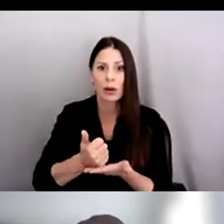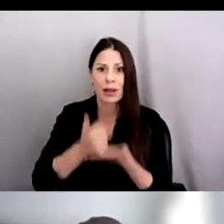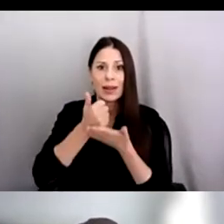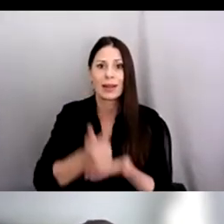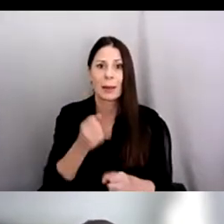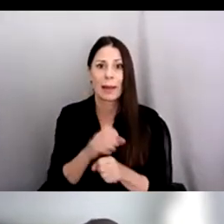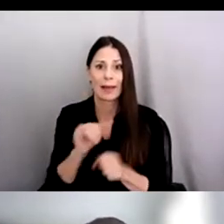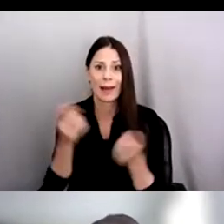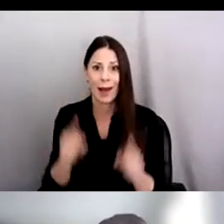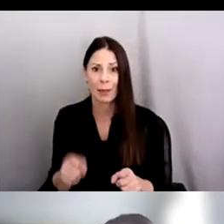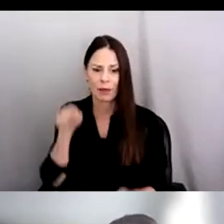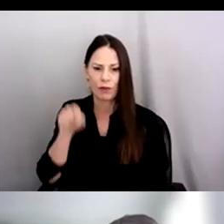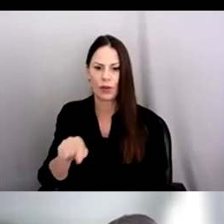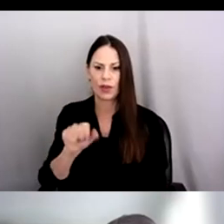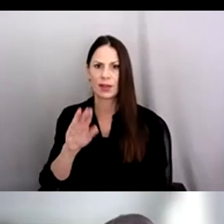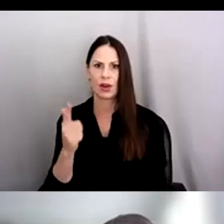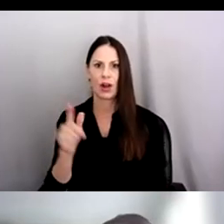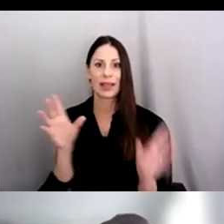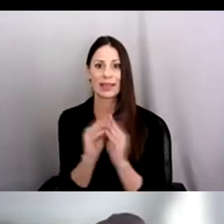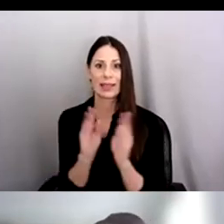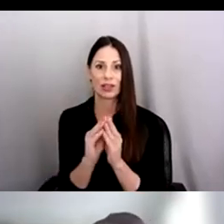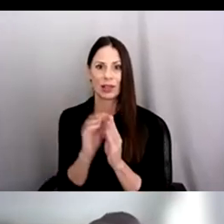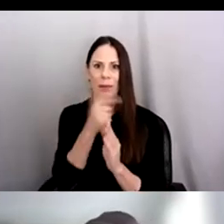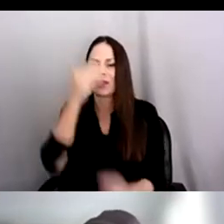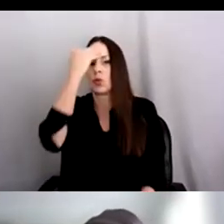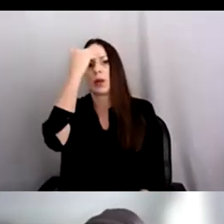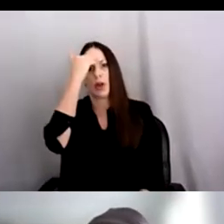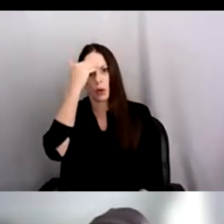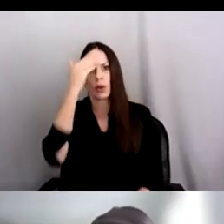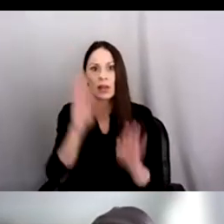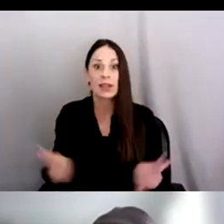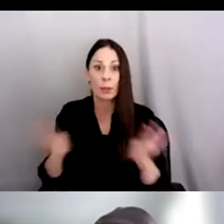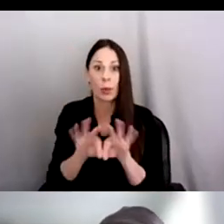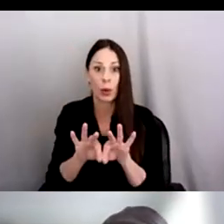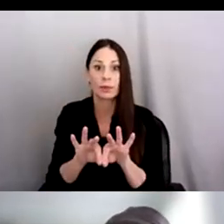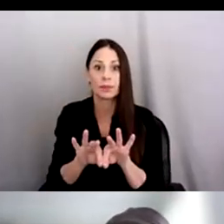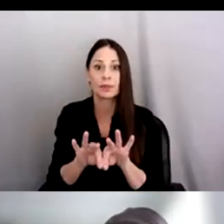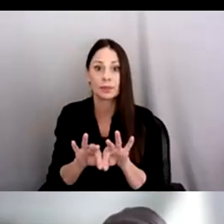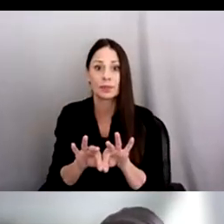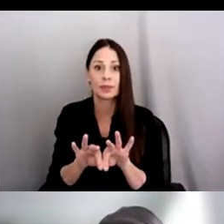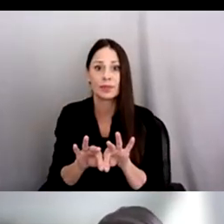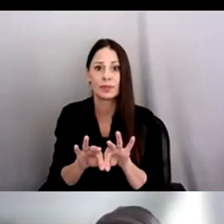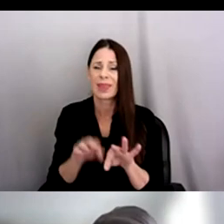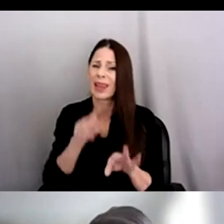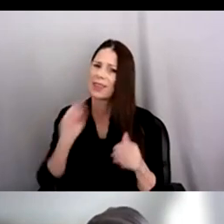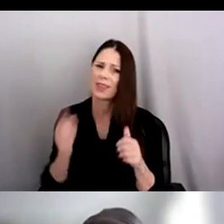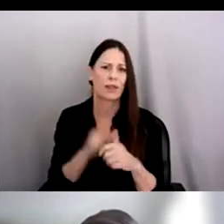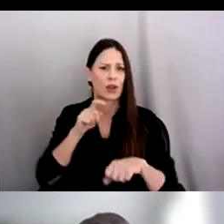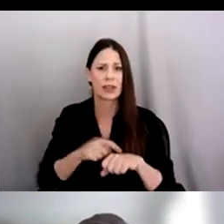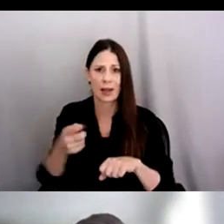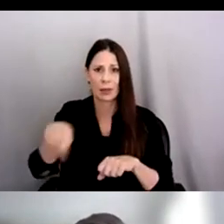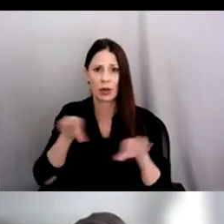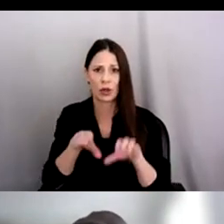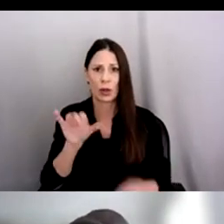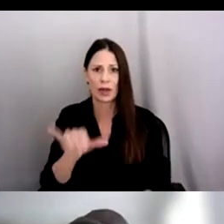this August session, because we know this is like important and it's the first time y'all are doing it. So we want to provide